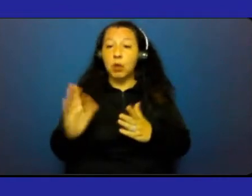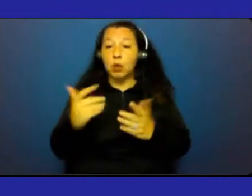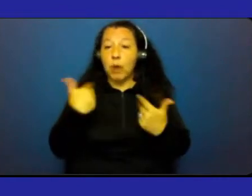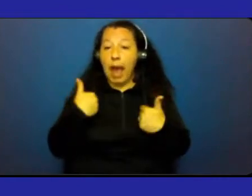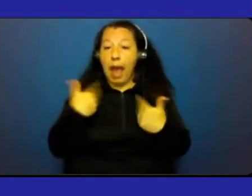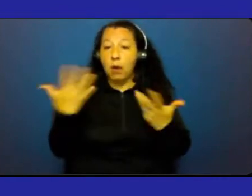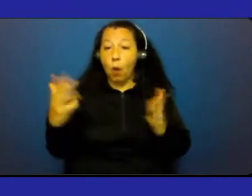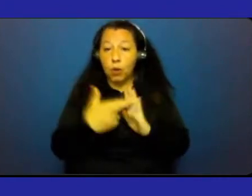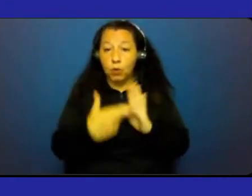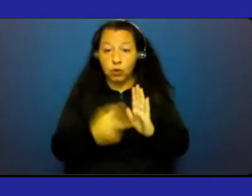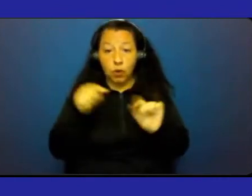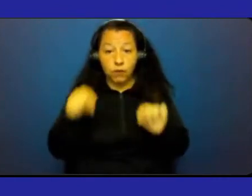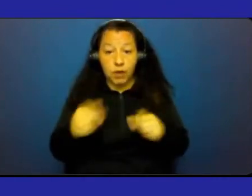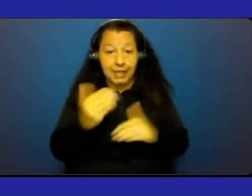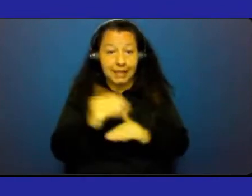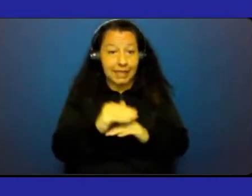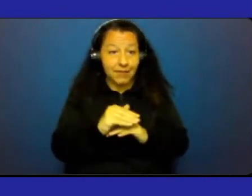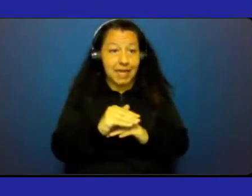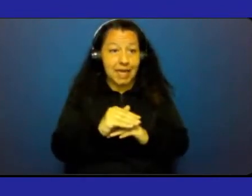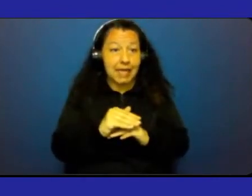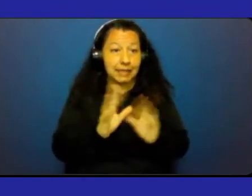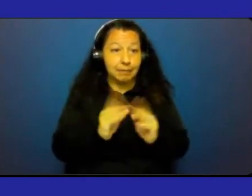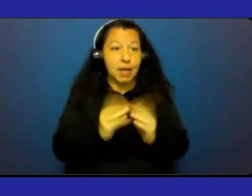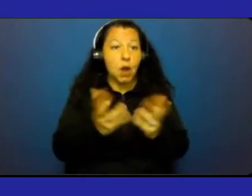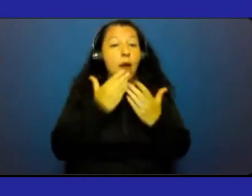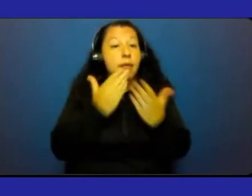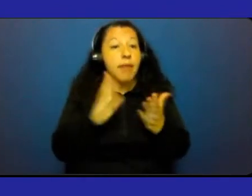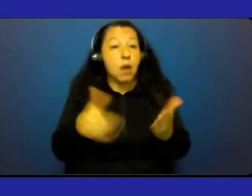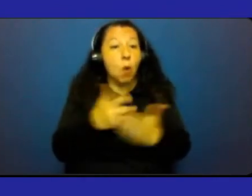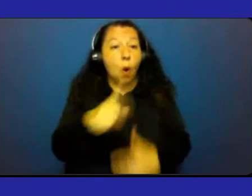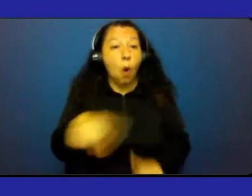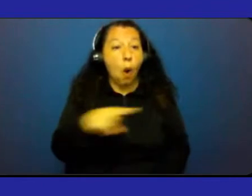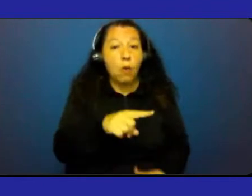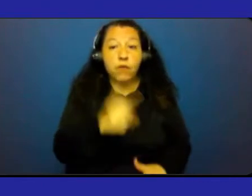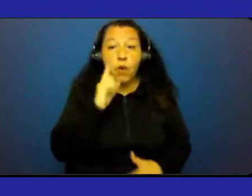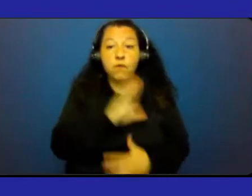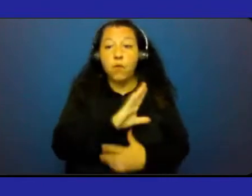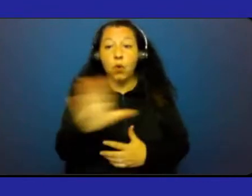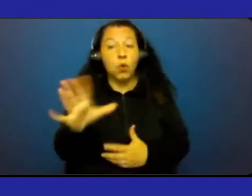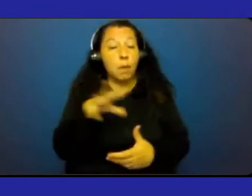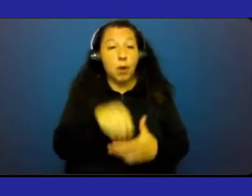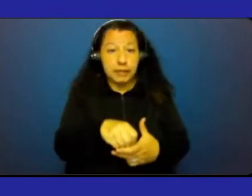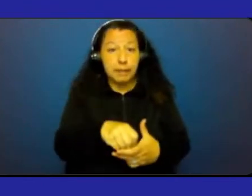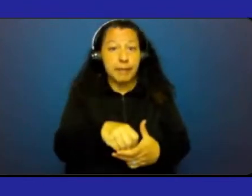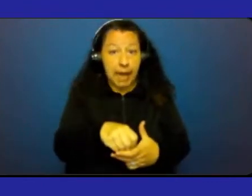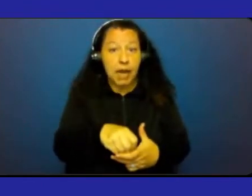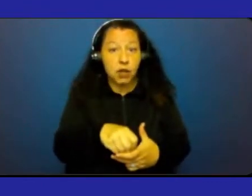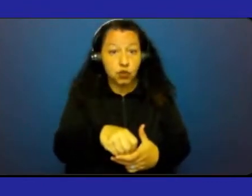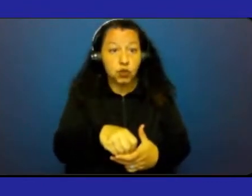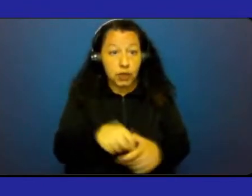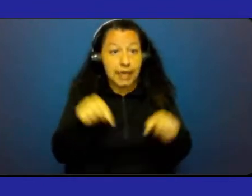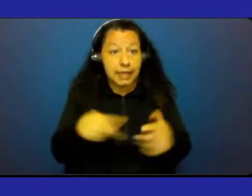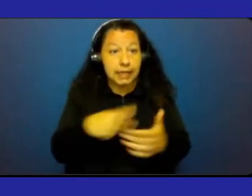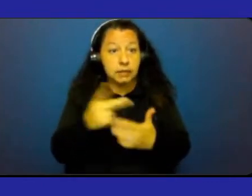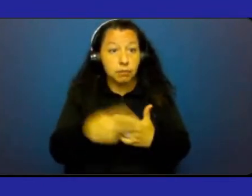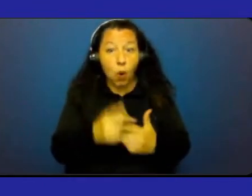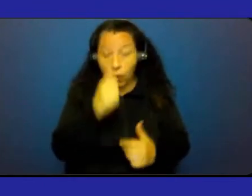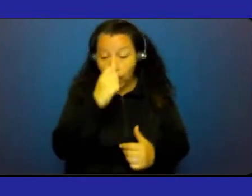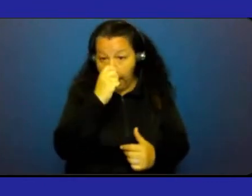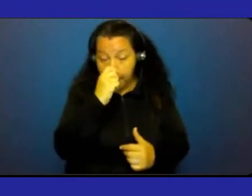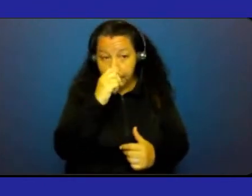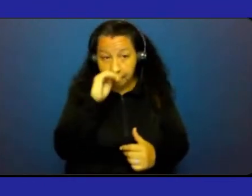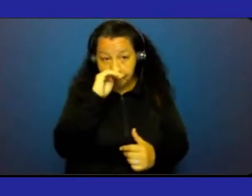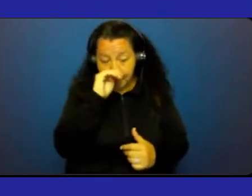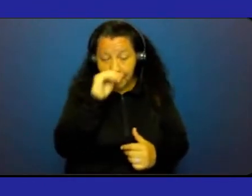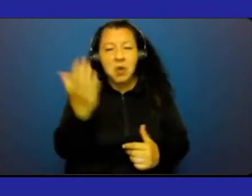this evening. I want to thank you all very much for your participation in the program. This, as you all know, it is